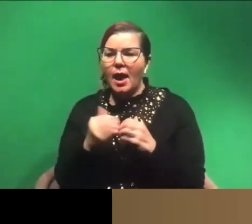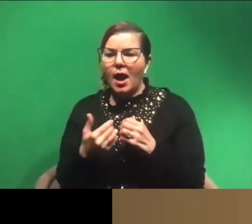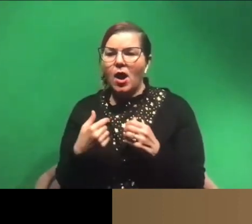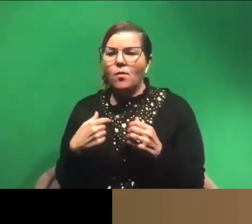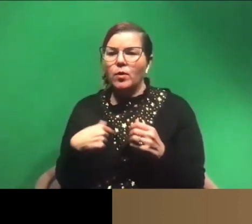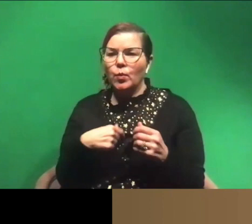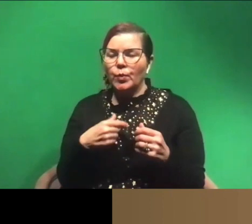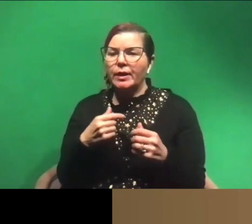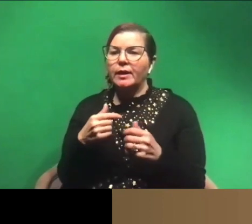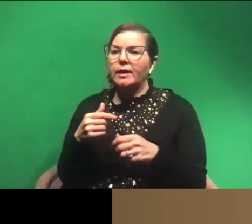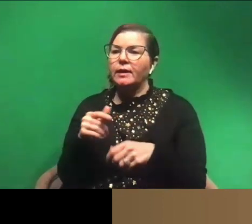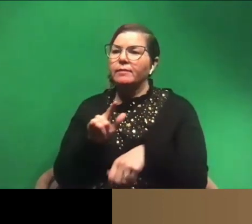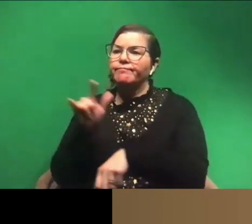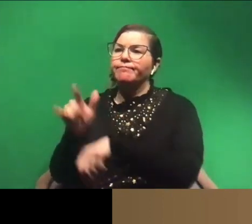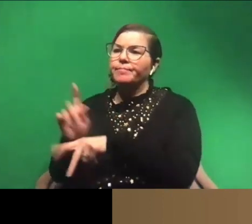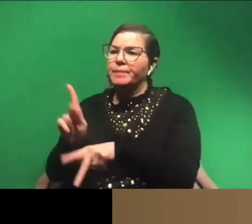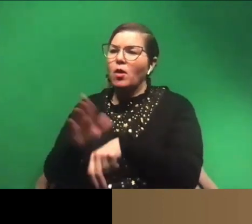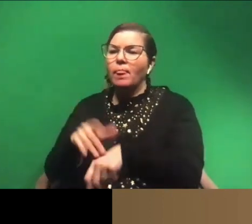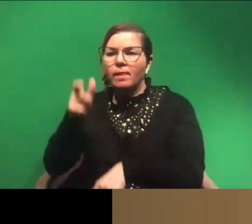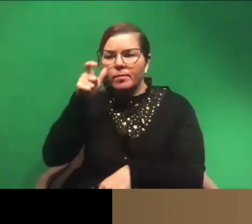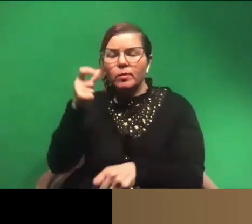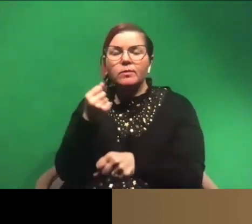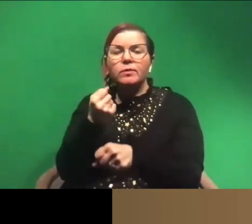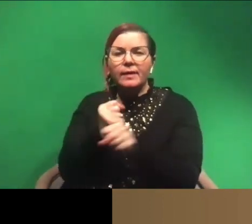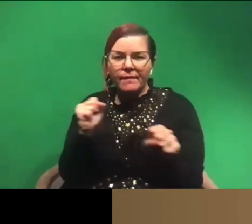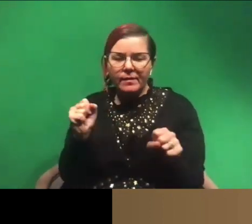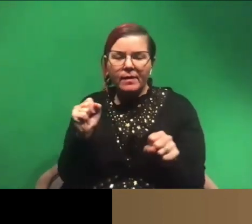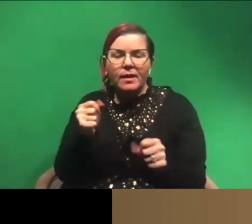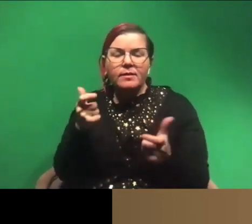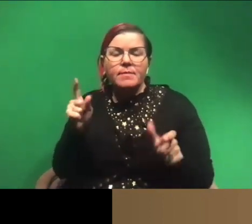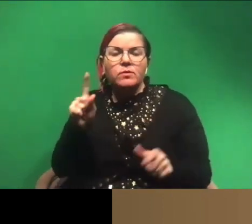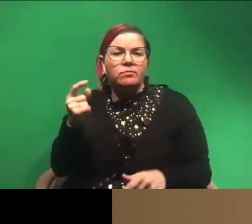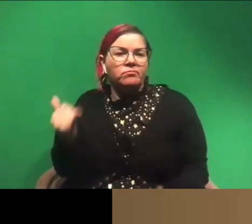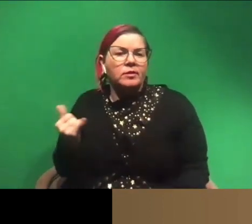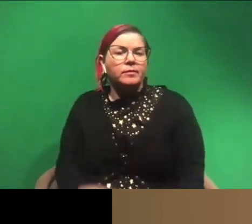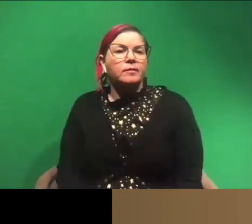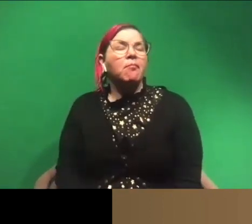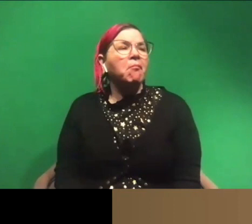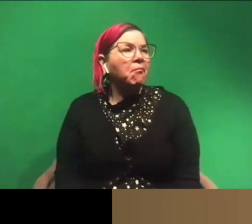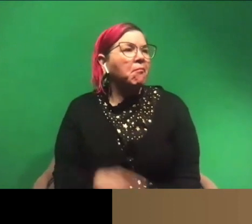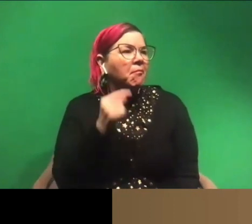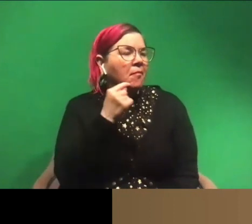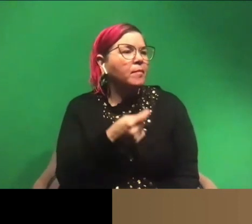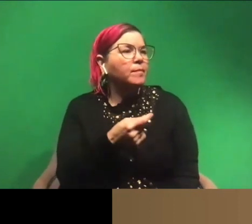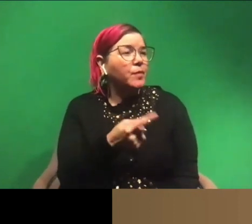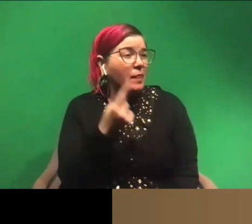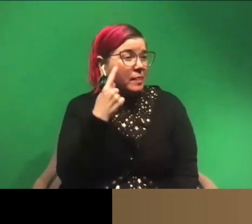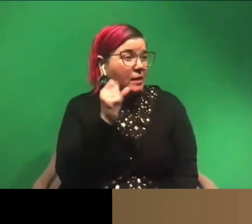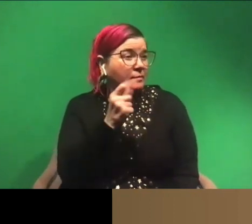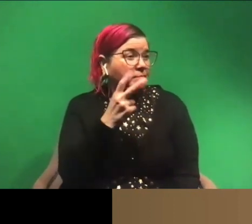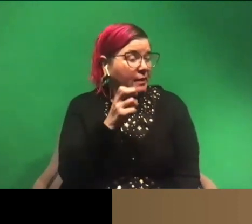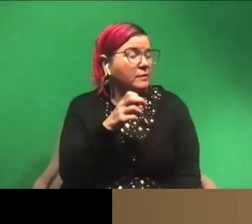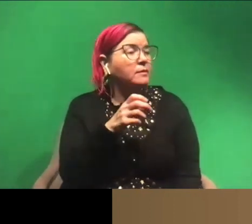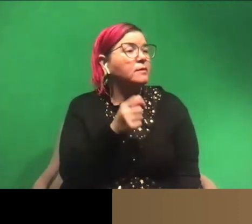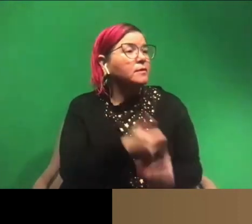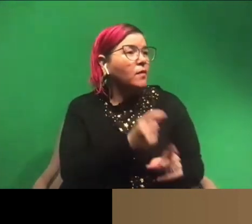moon, and how do we do that safely? So that, I think that's the biggest question right now. Cool. Do you think that space, in addition to being cool, is